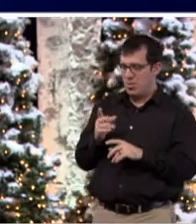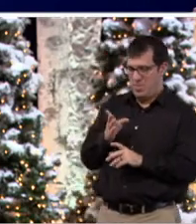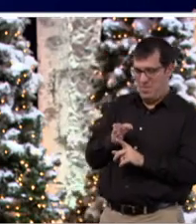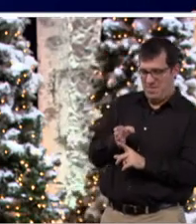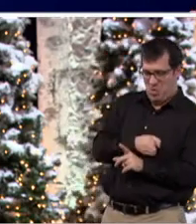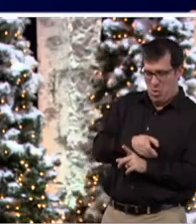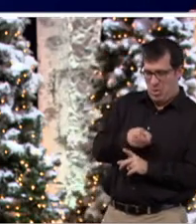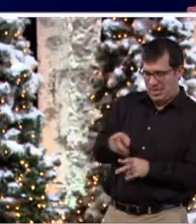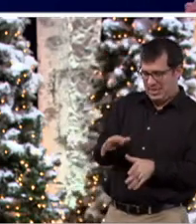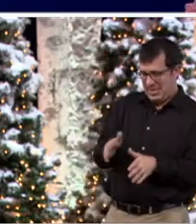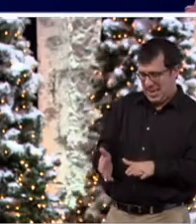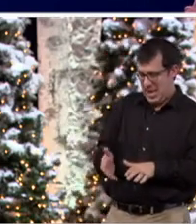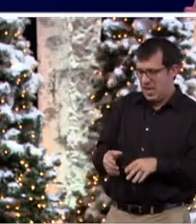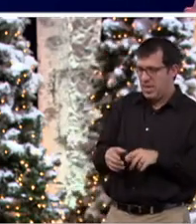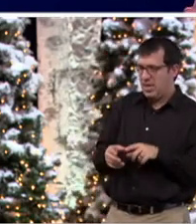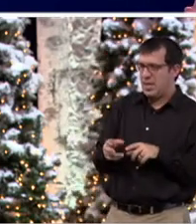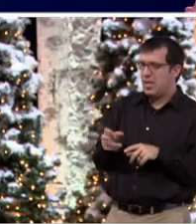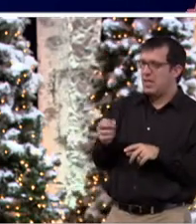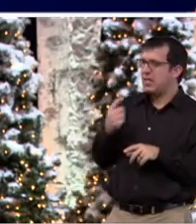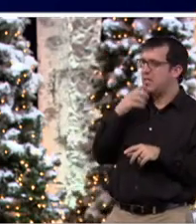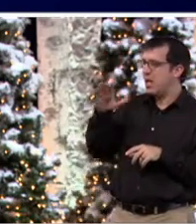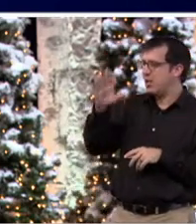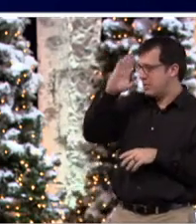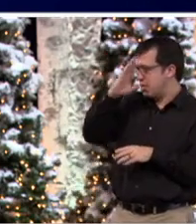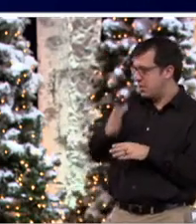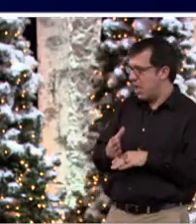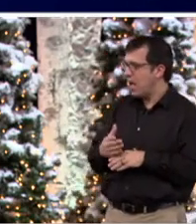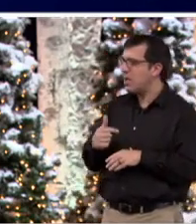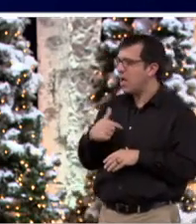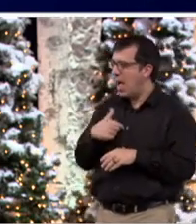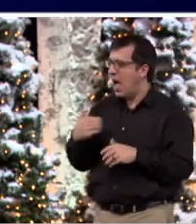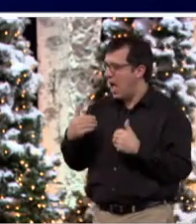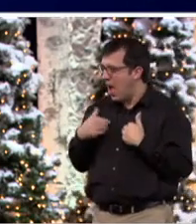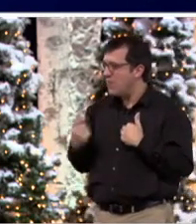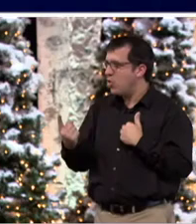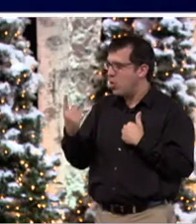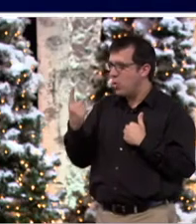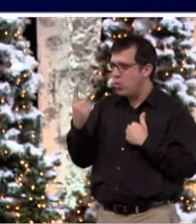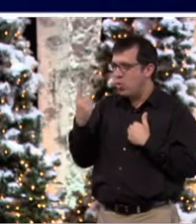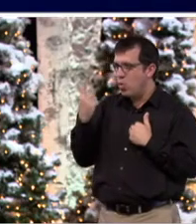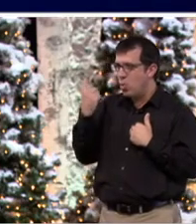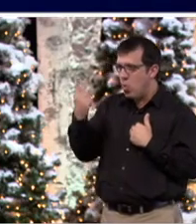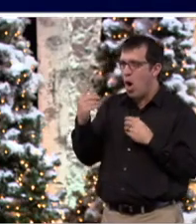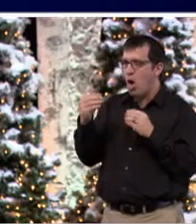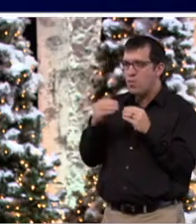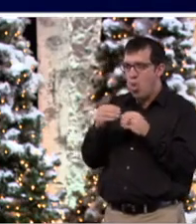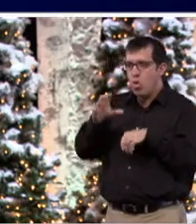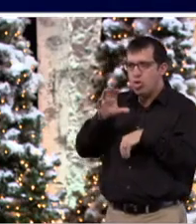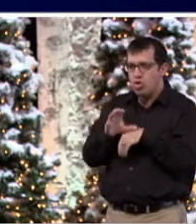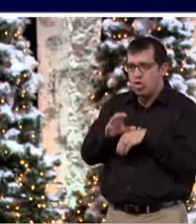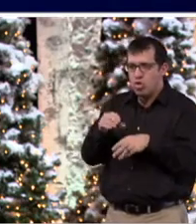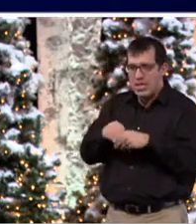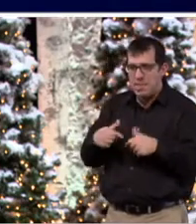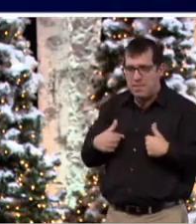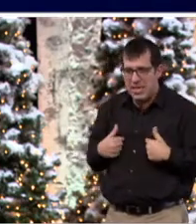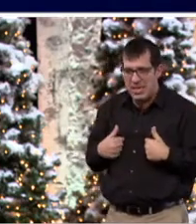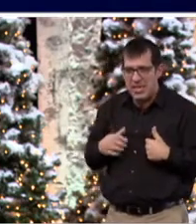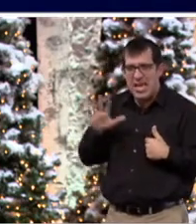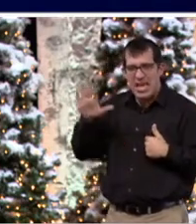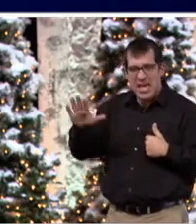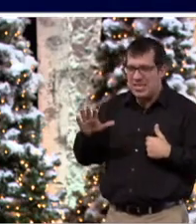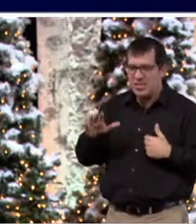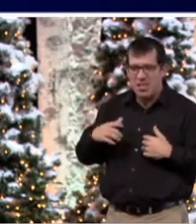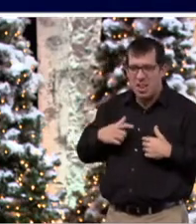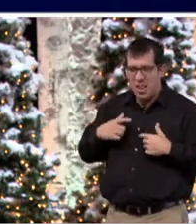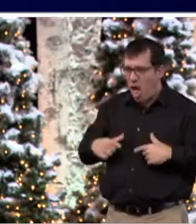died, he'd come to me and he'd said, son, I think I got one more church in me. His lungs were already half filled